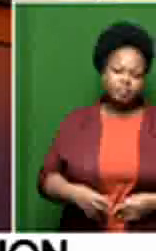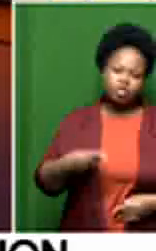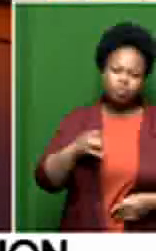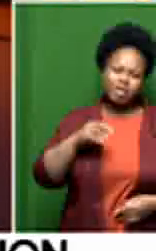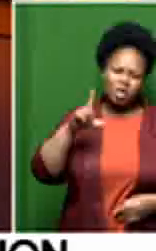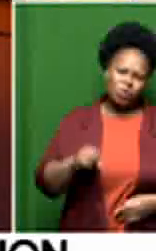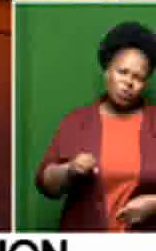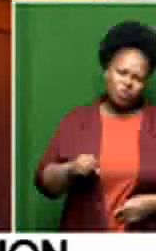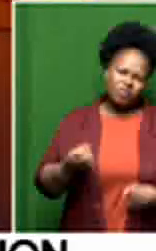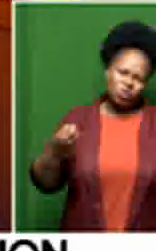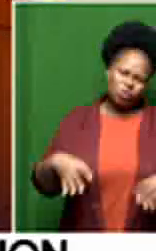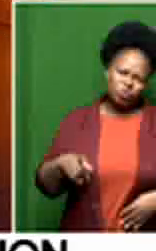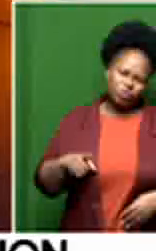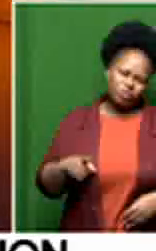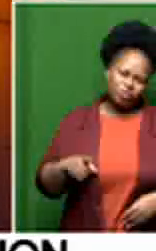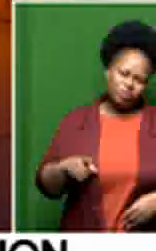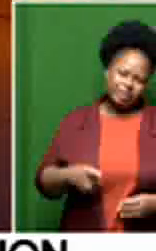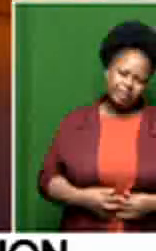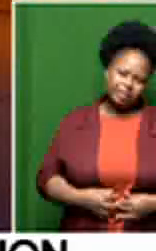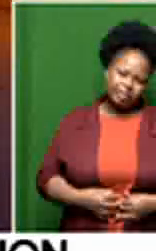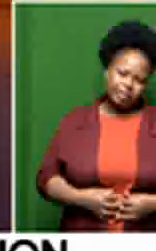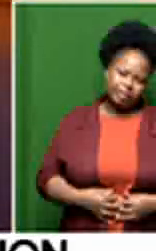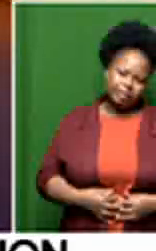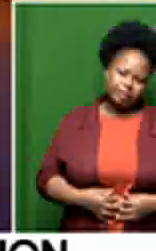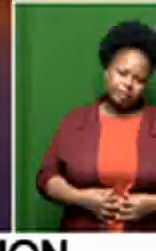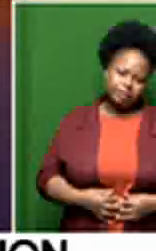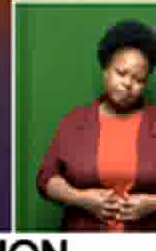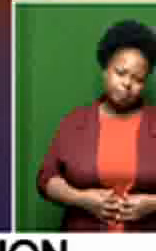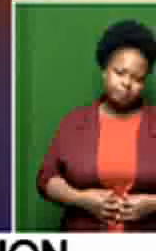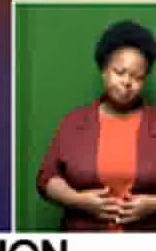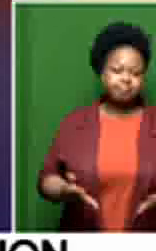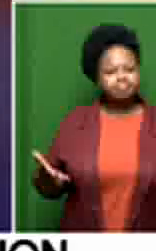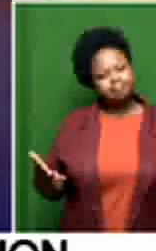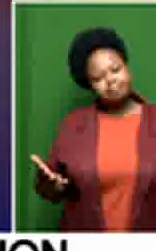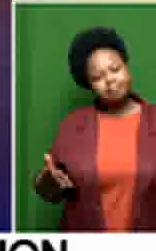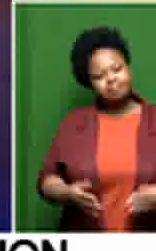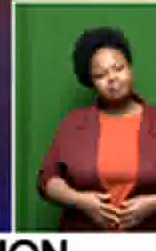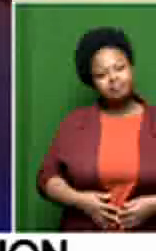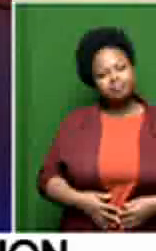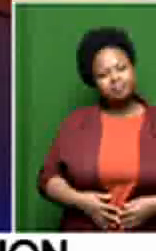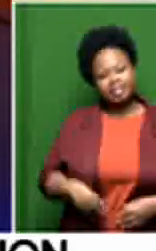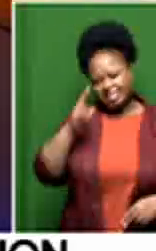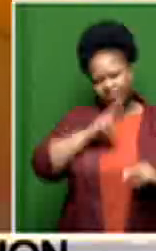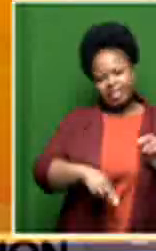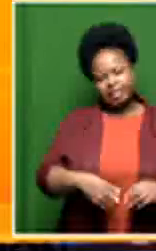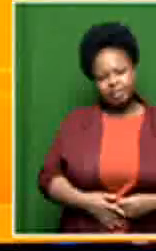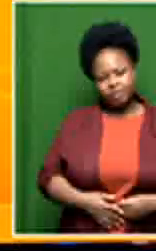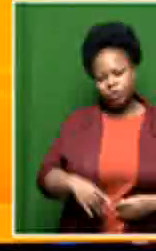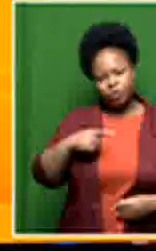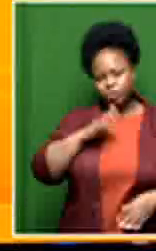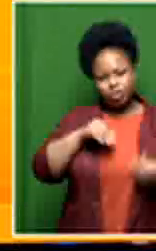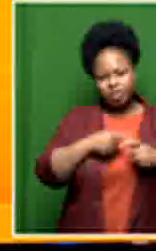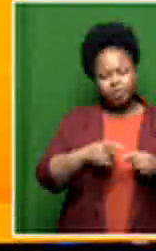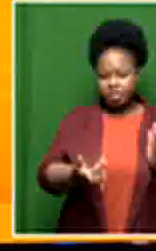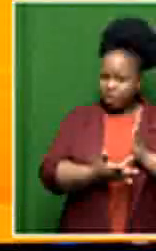Hlumelo, have you lost you? Oh gosh, the irony We're